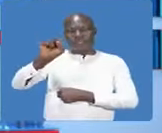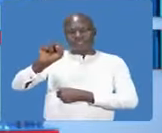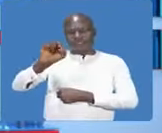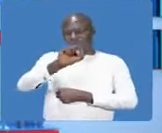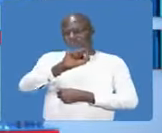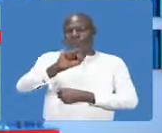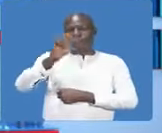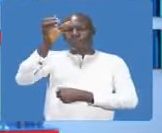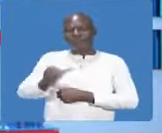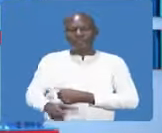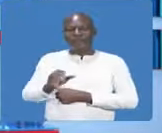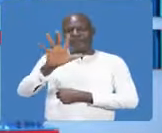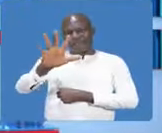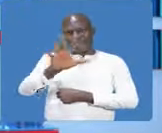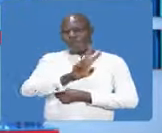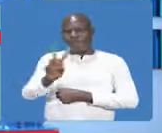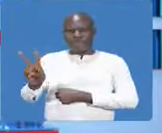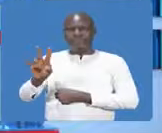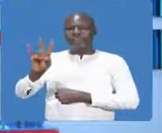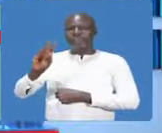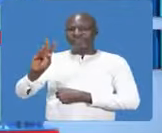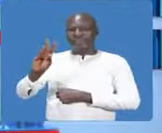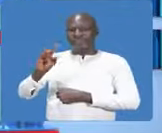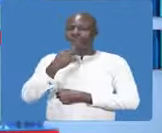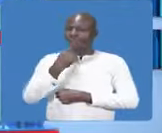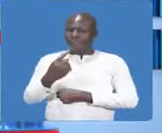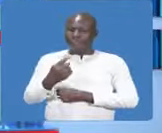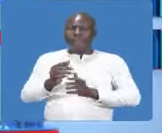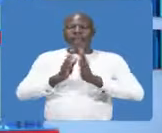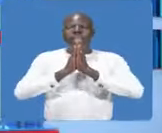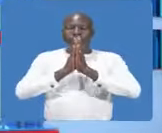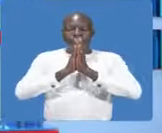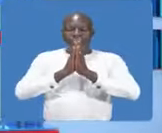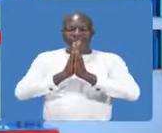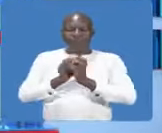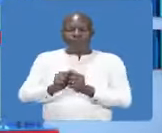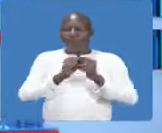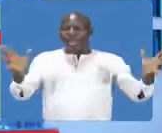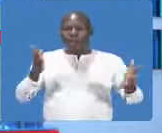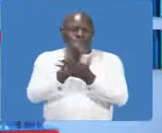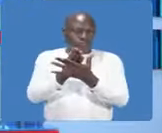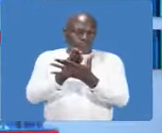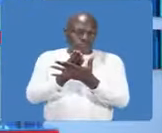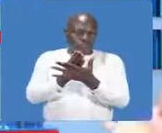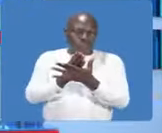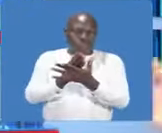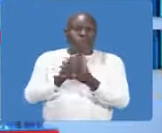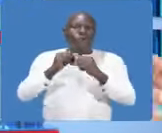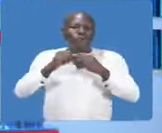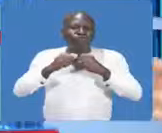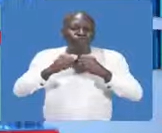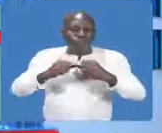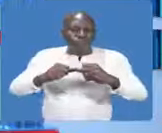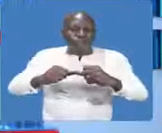5. Verse 17 was say, pray without ceasing.